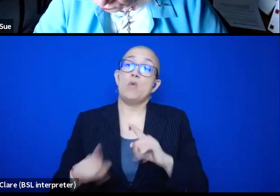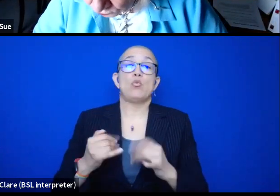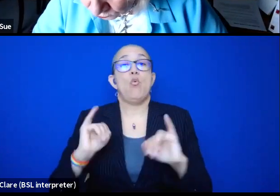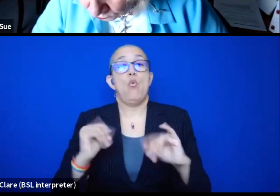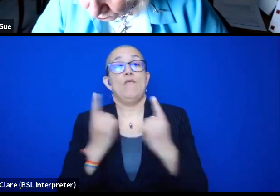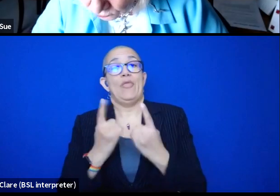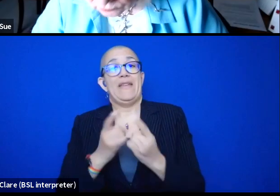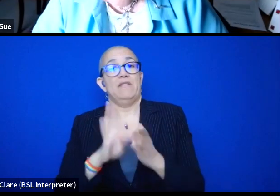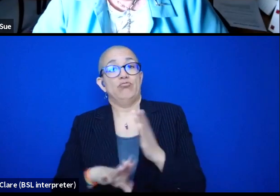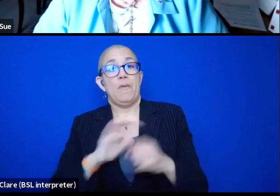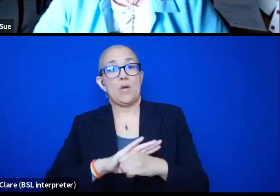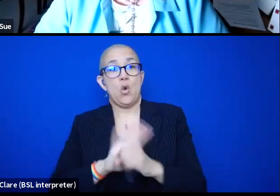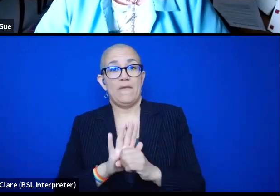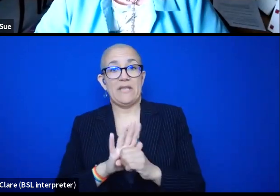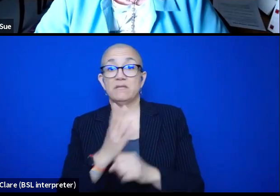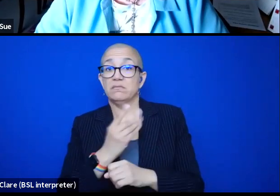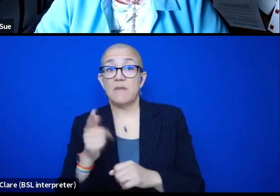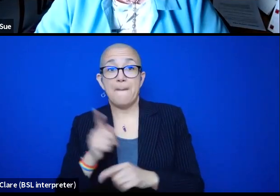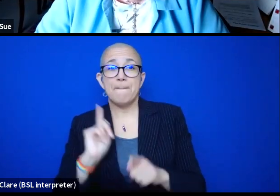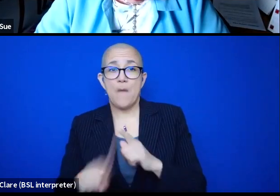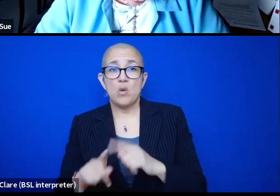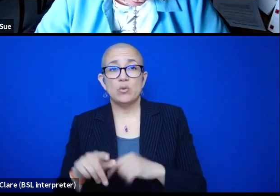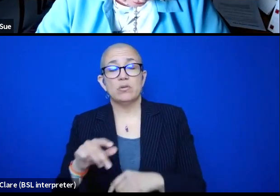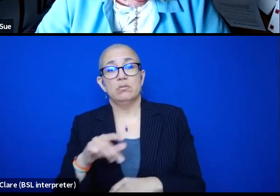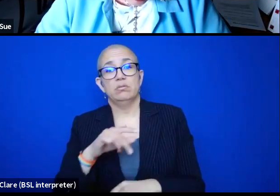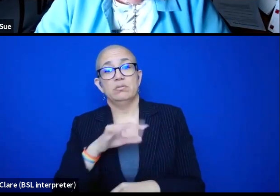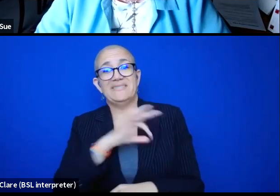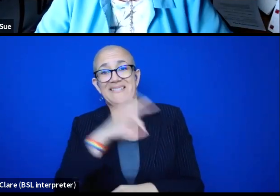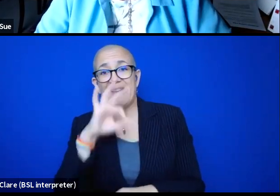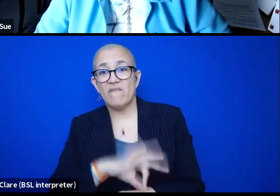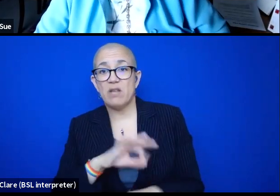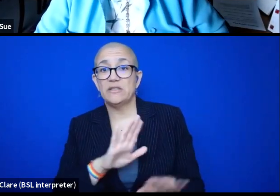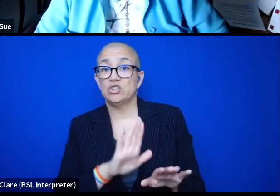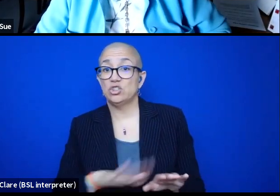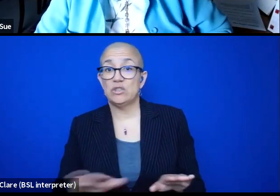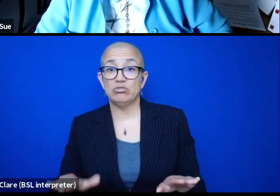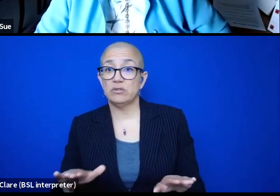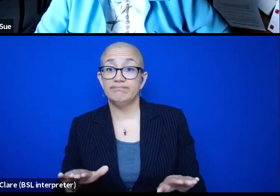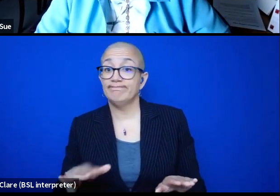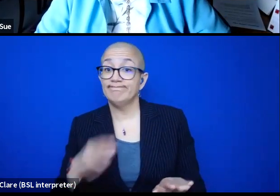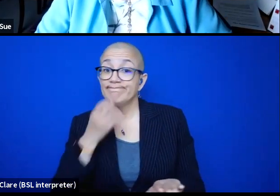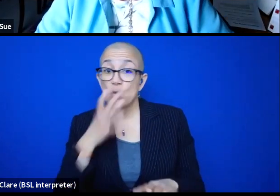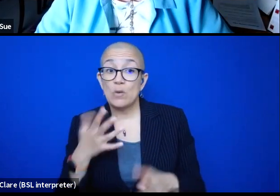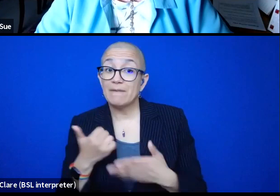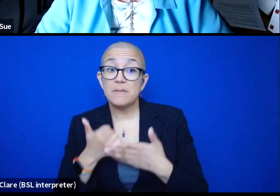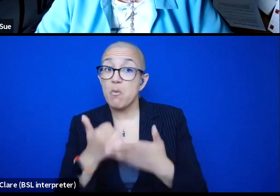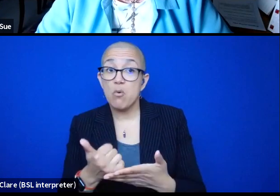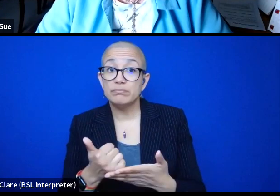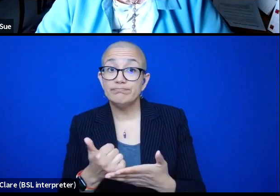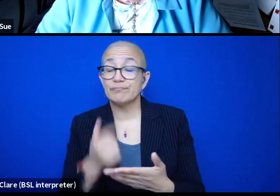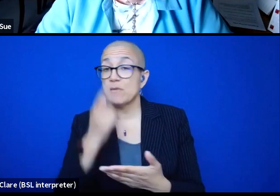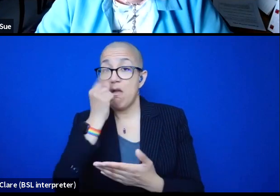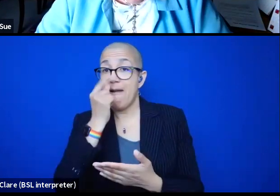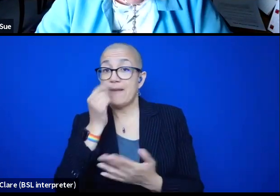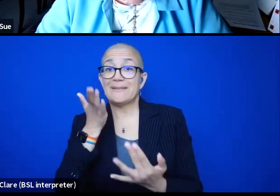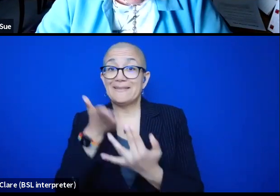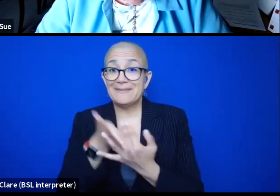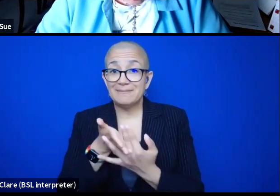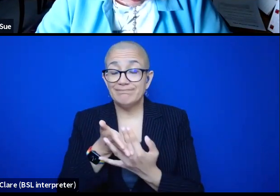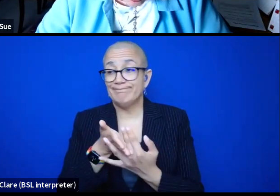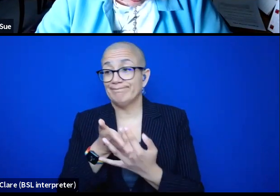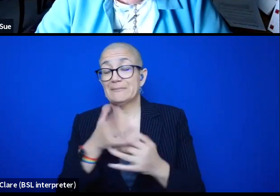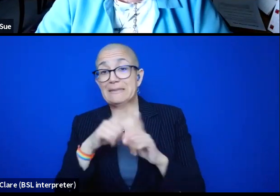think some of our most disadvantaged children won't have had the support. They won't have been able to access digital education.